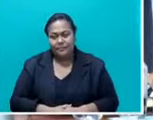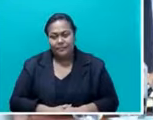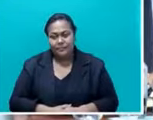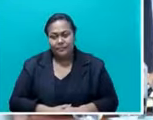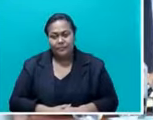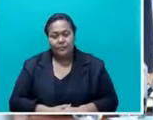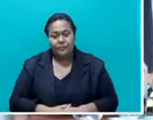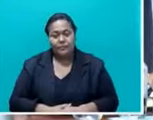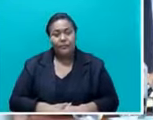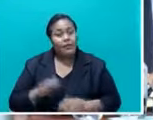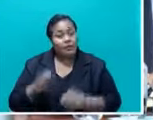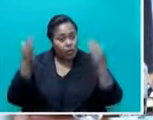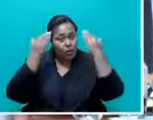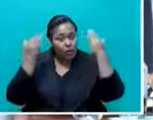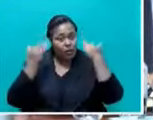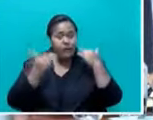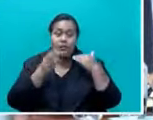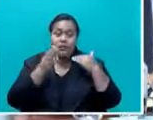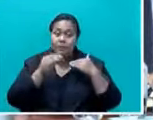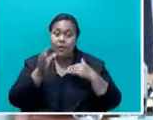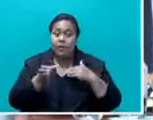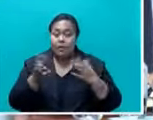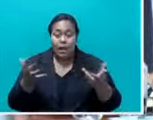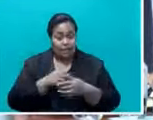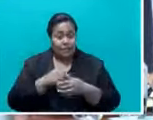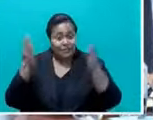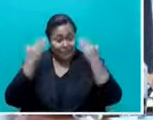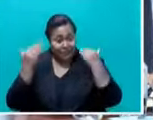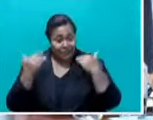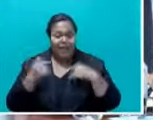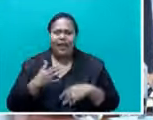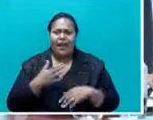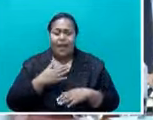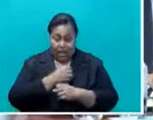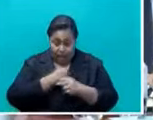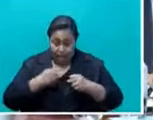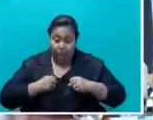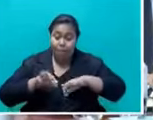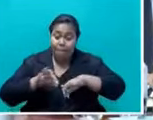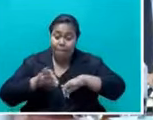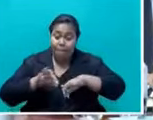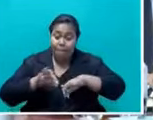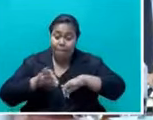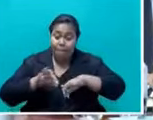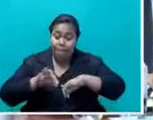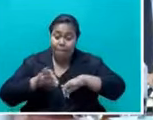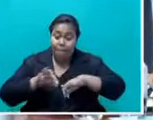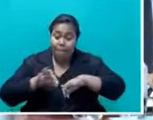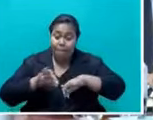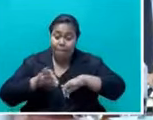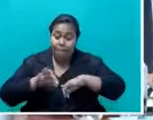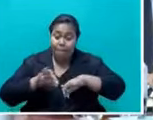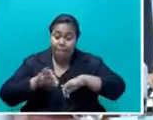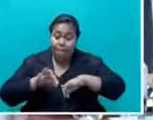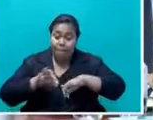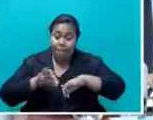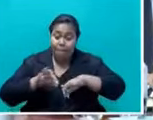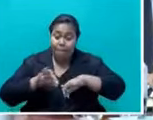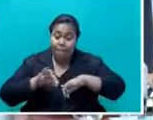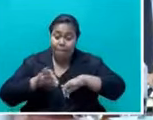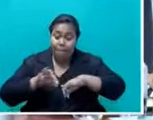Speaker, order. Our married name is very important to us, as we have received the sacrament, which helps bring